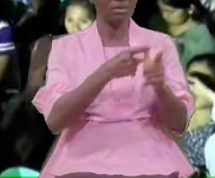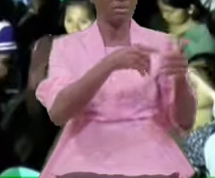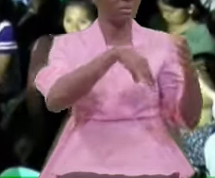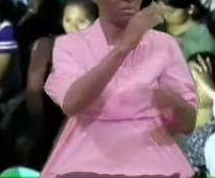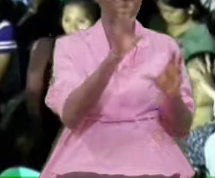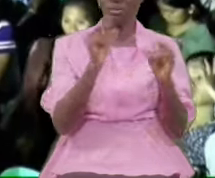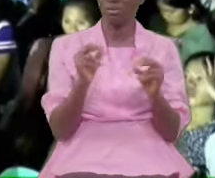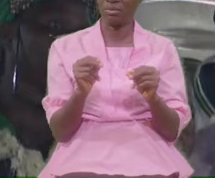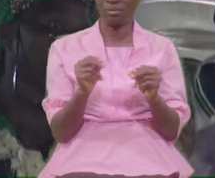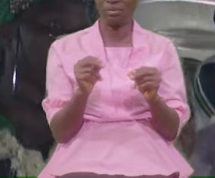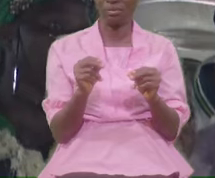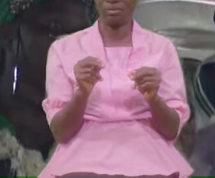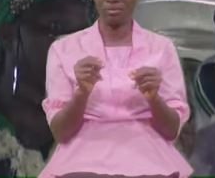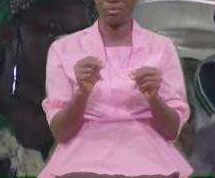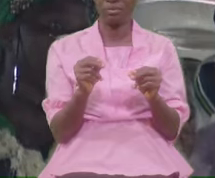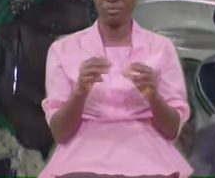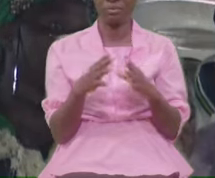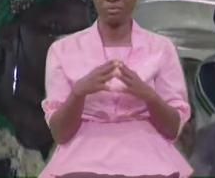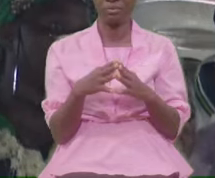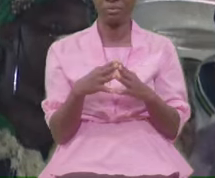and mga pamp